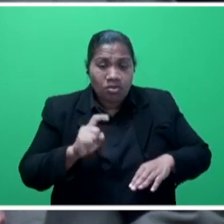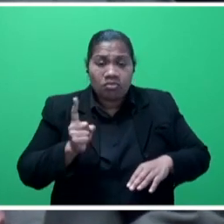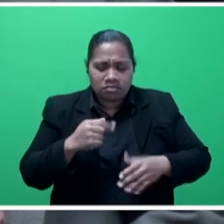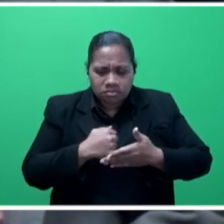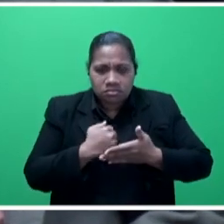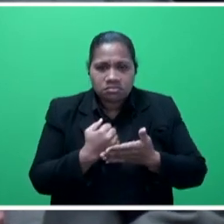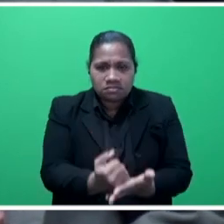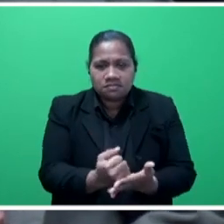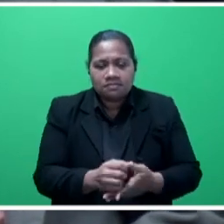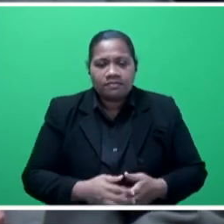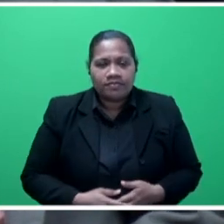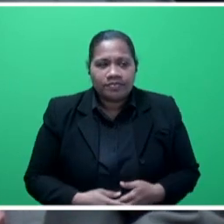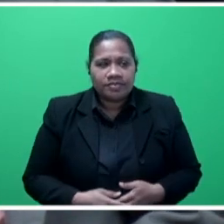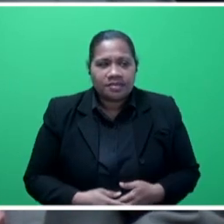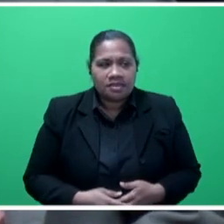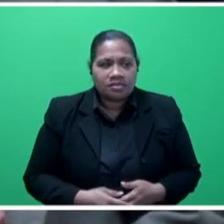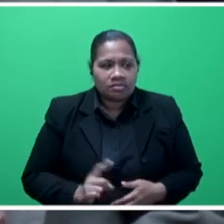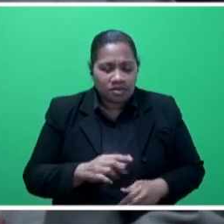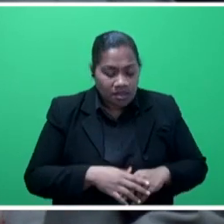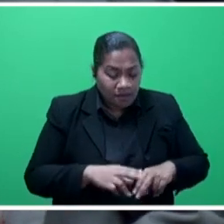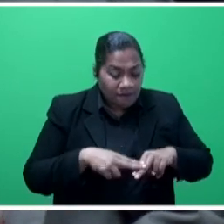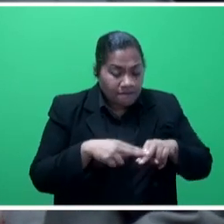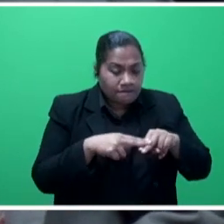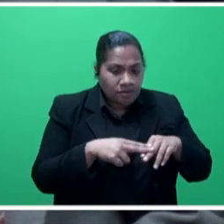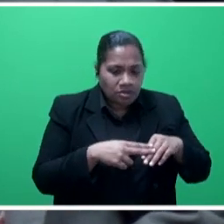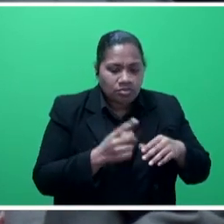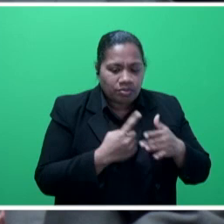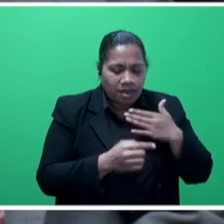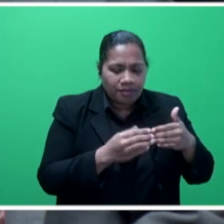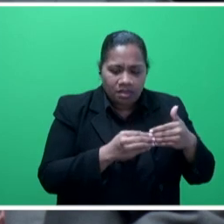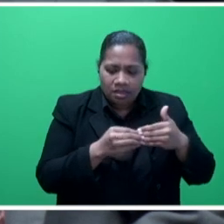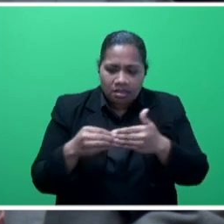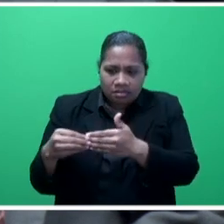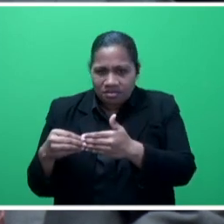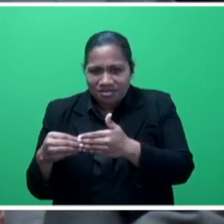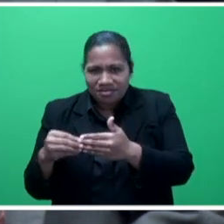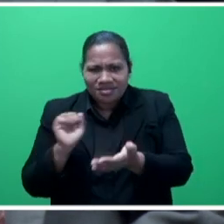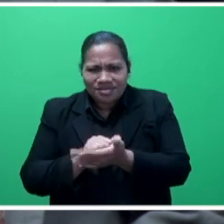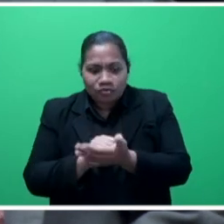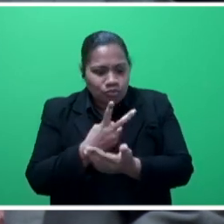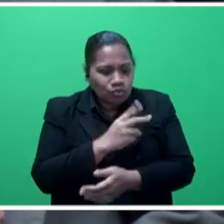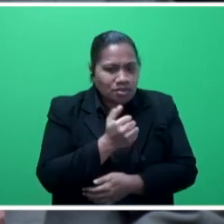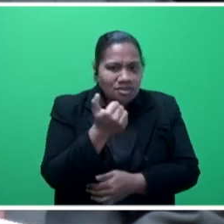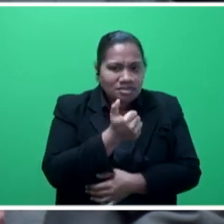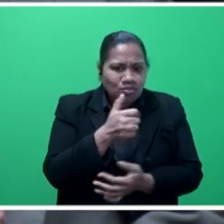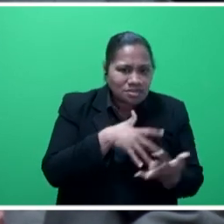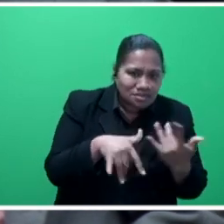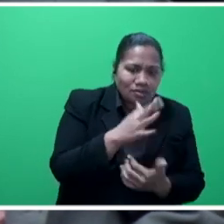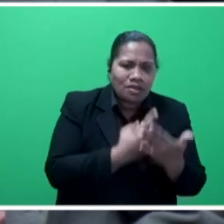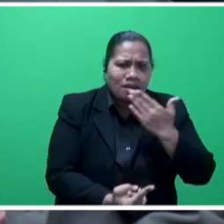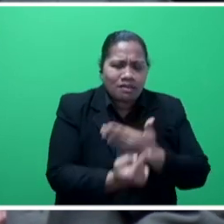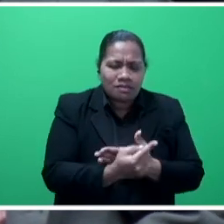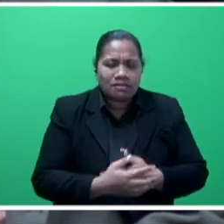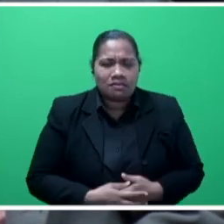Fiji out of the troubled waters caused by 14 cyclones since 2016 and a once-in-a-century